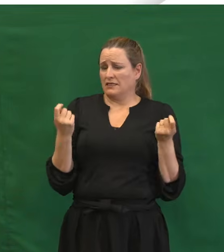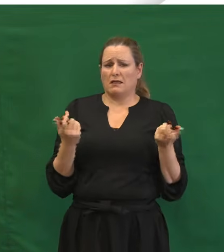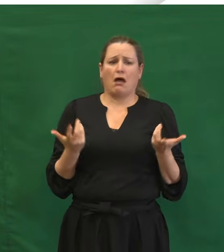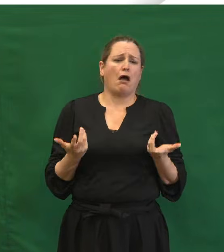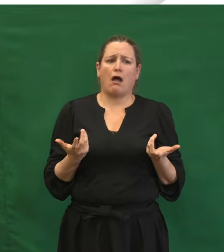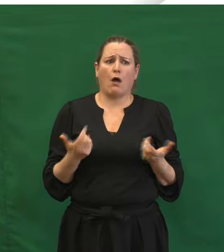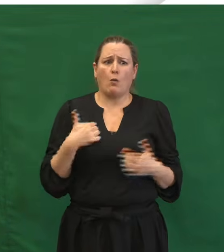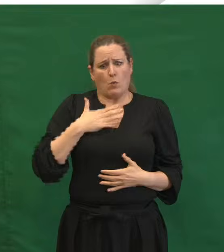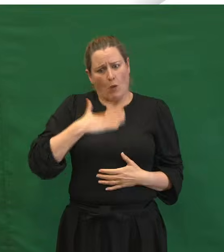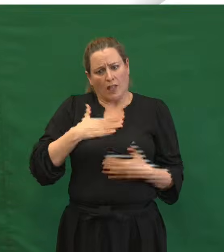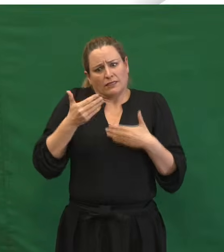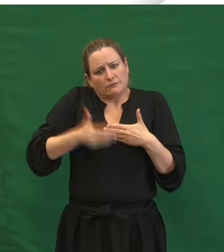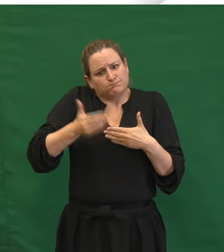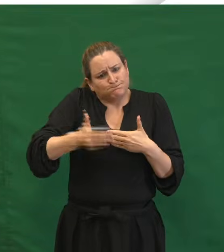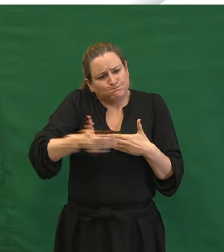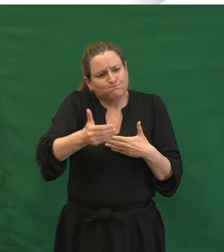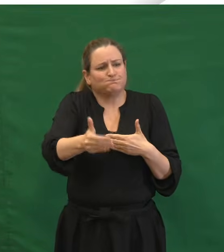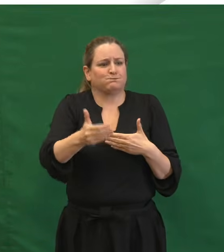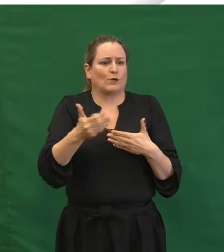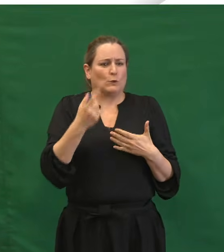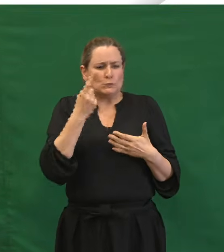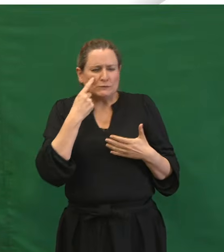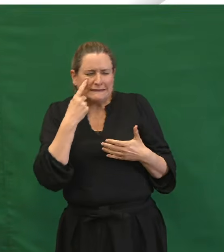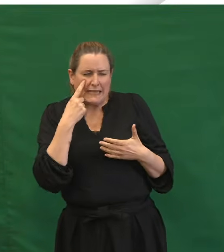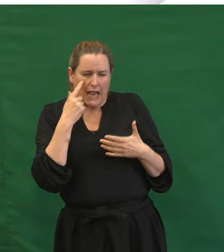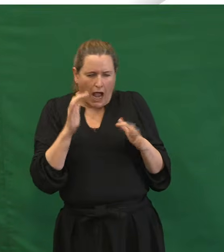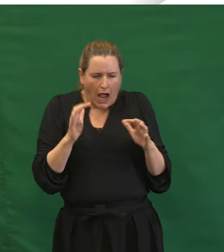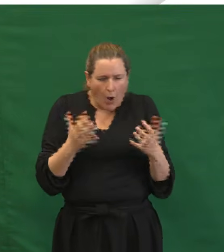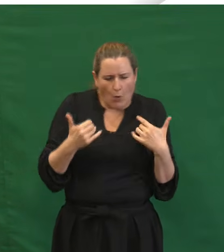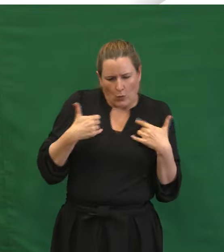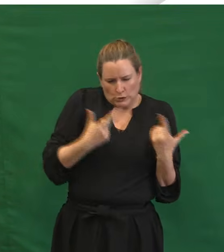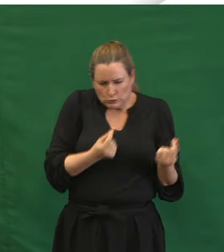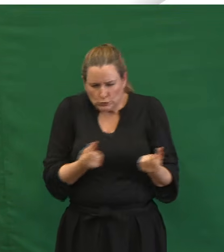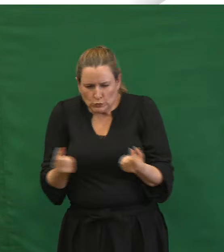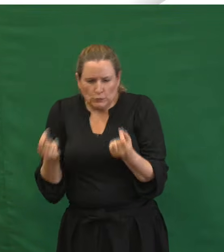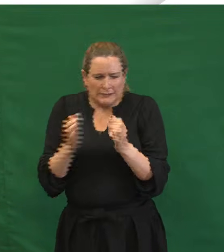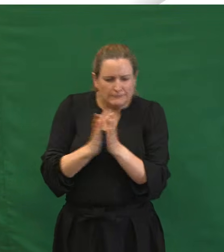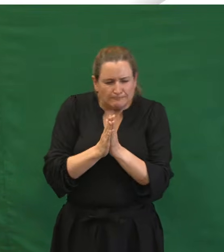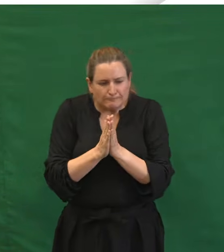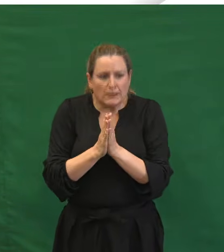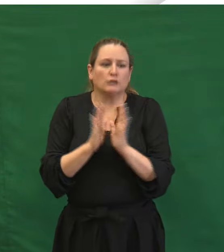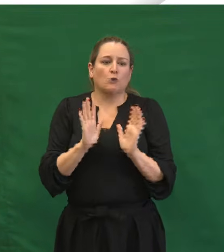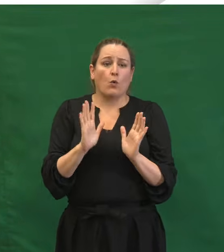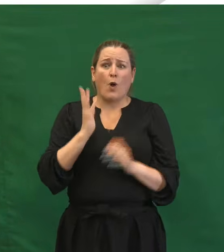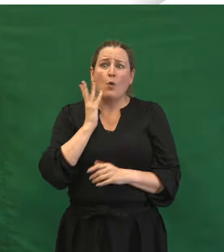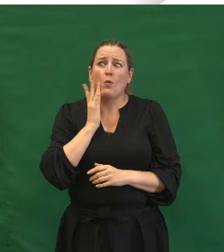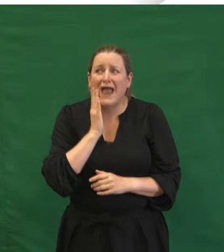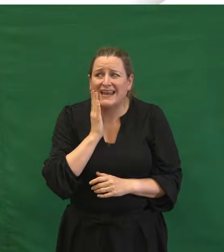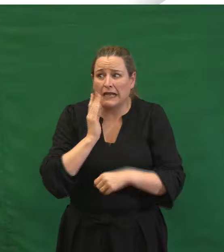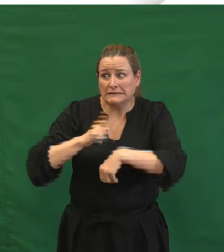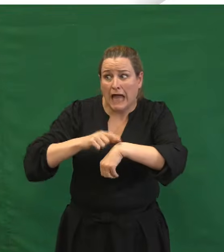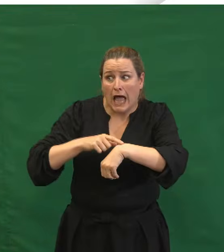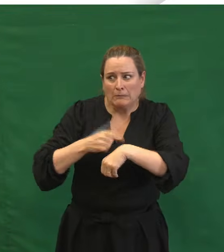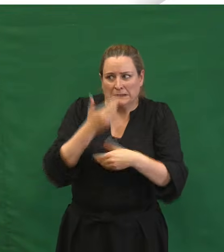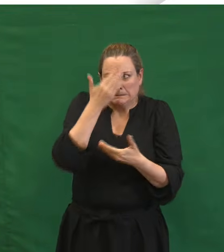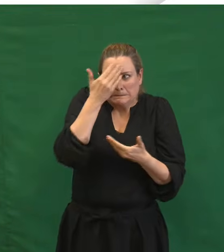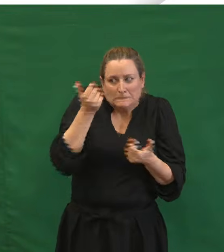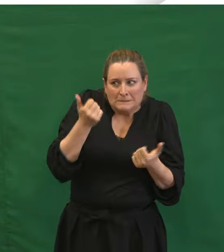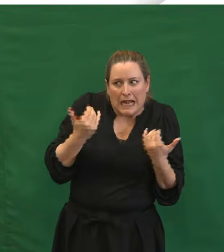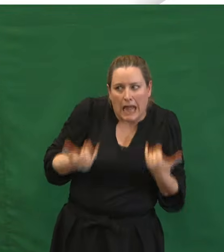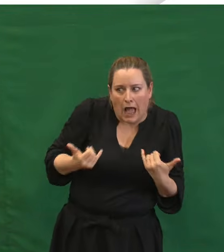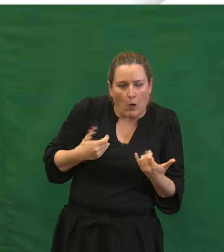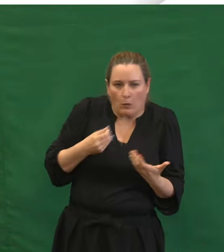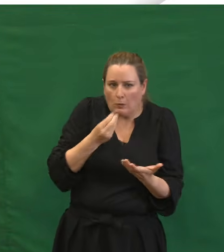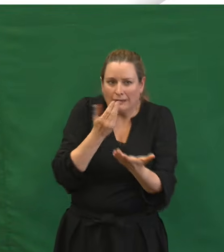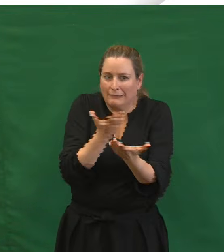share how different sign banks can be utilized, and we'll be able to update you in terms of timelines with that. But for that, we hope to start